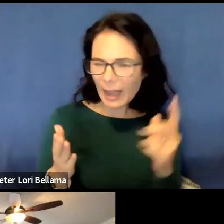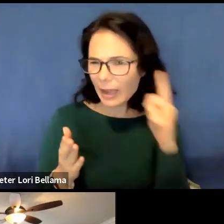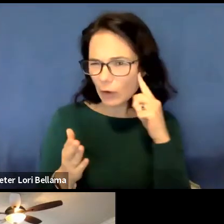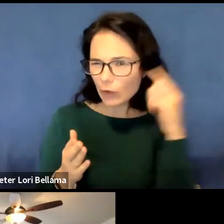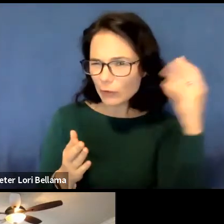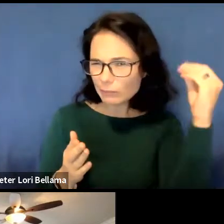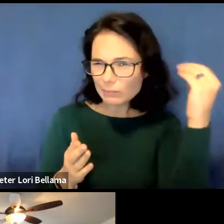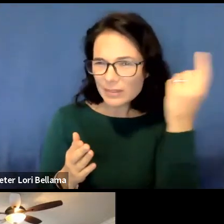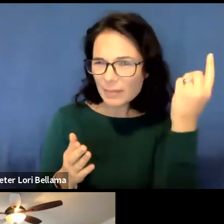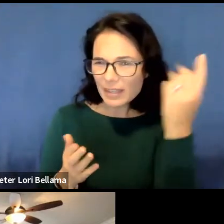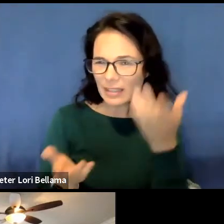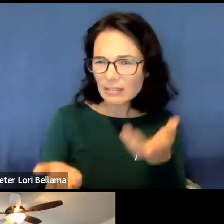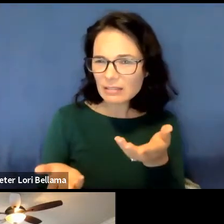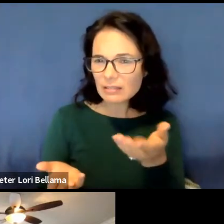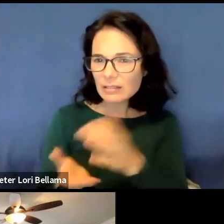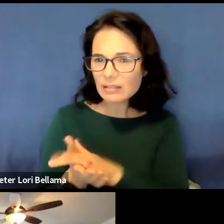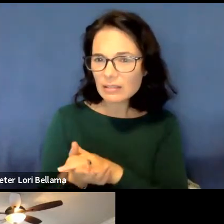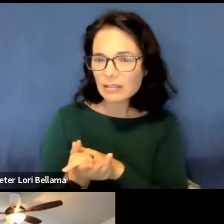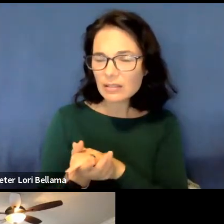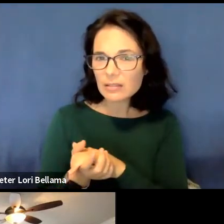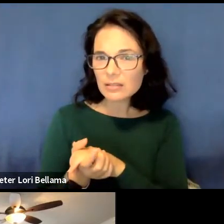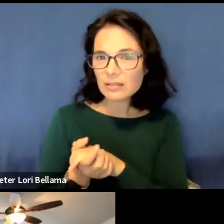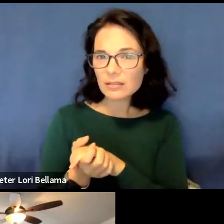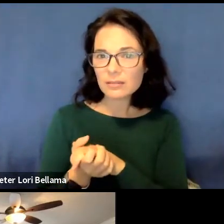ask something?